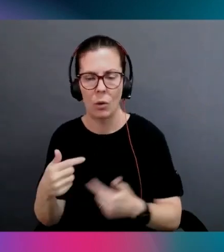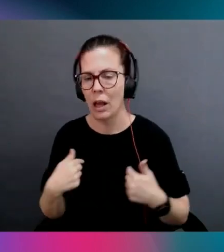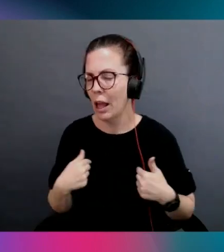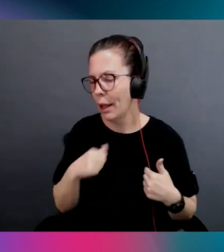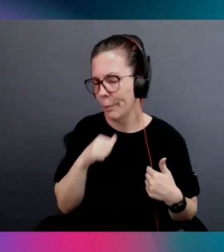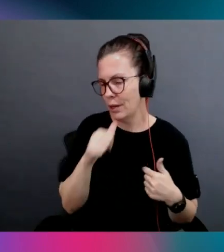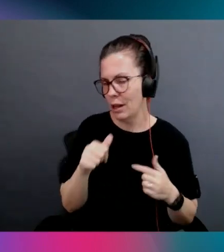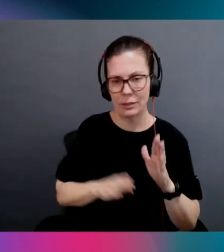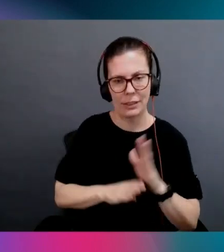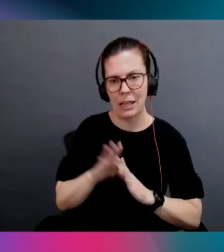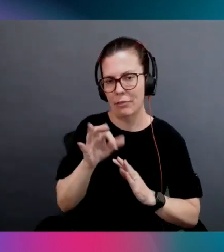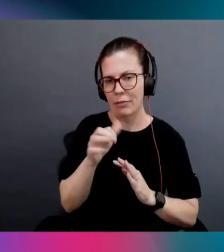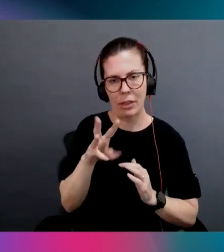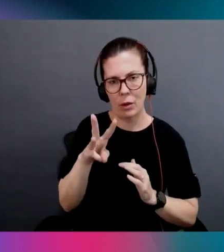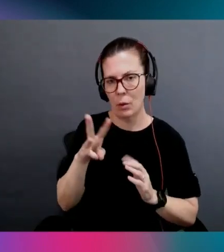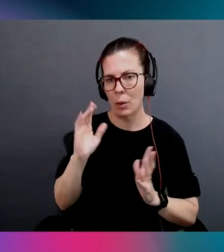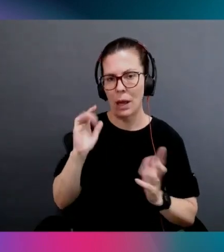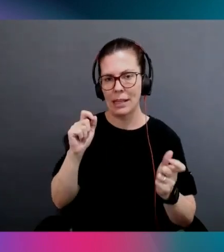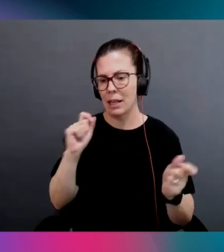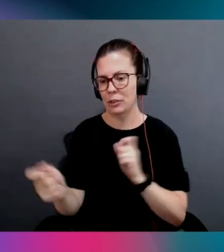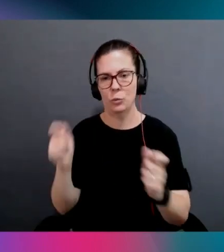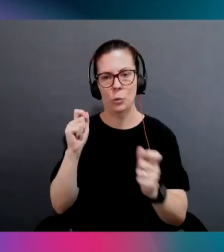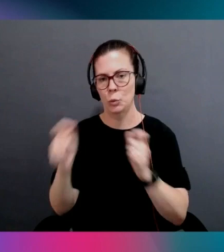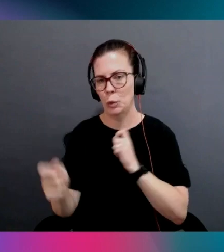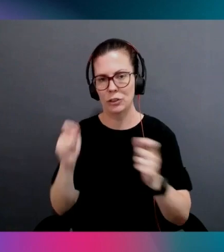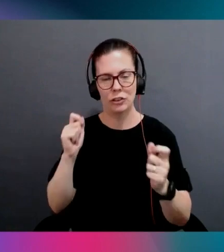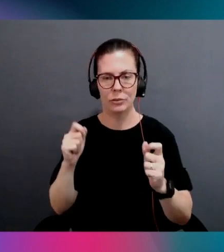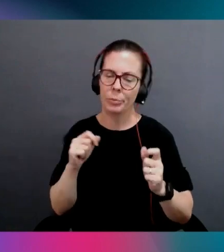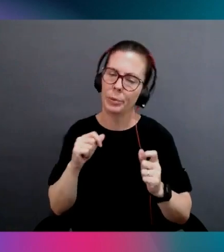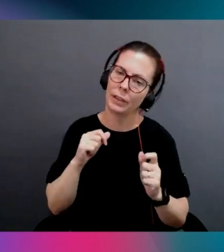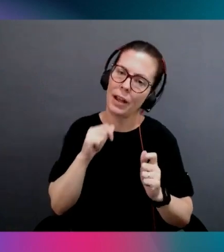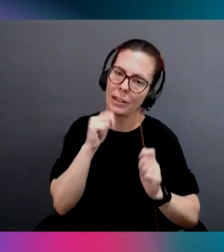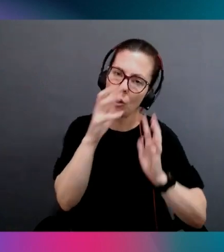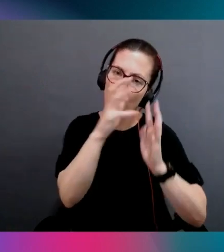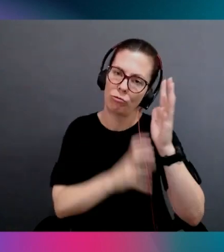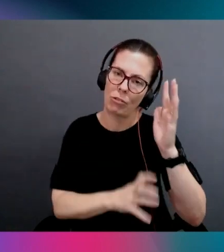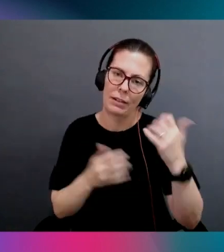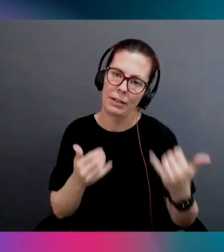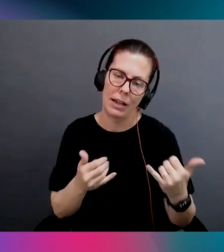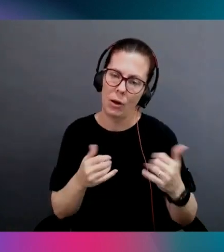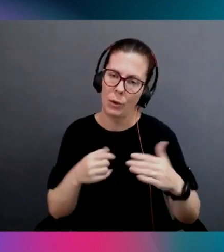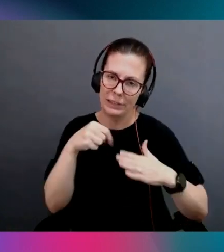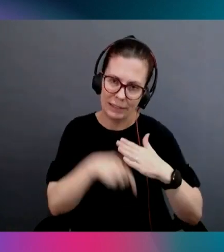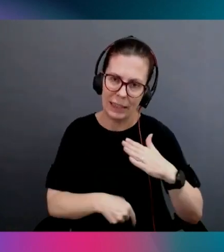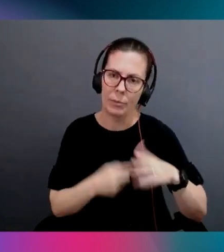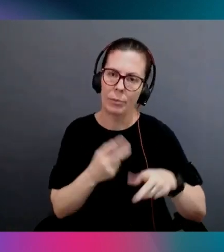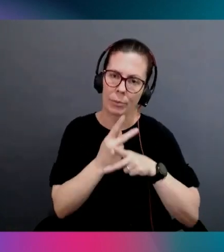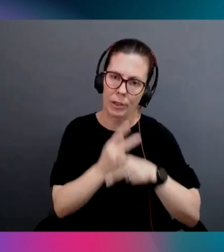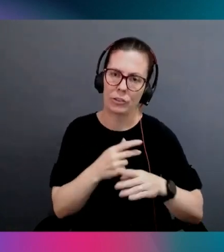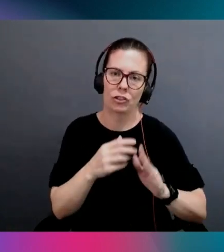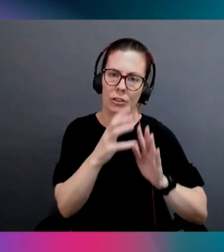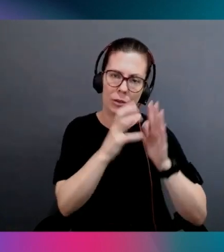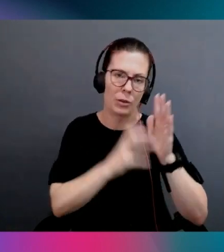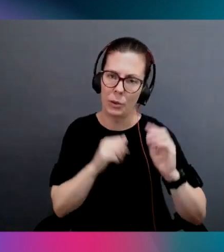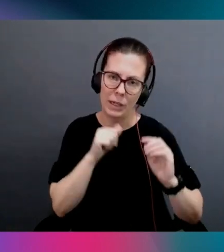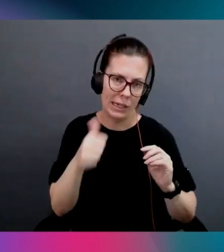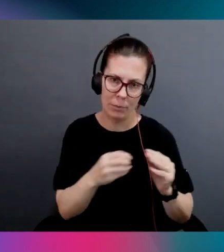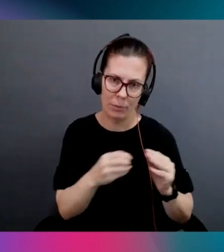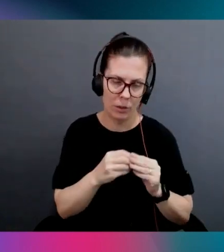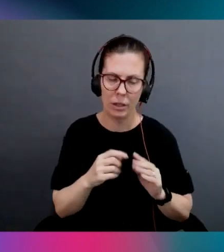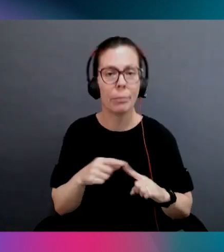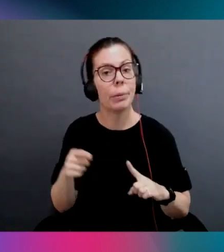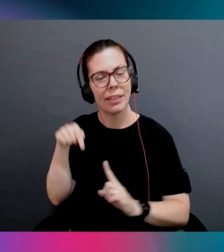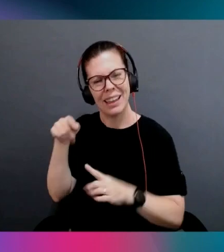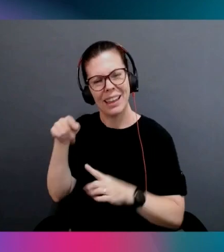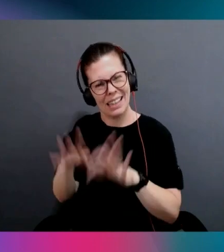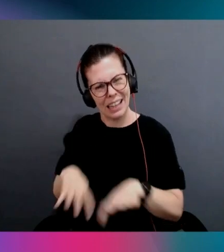can context switch, but I'm not writing at this point in my career like deep production code. But that is like so vitally